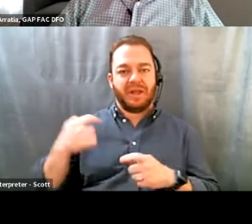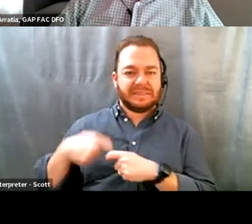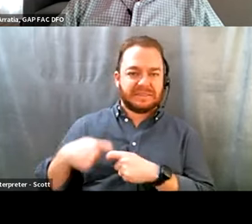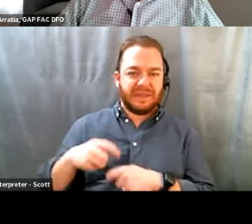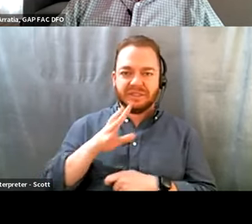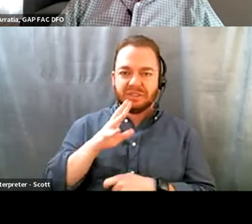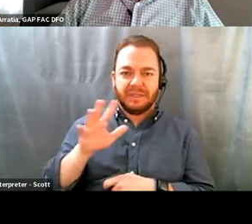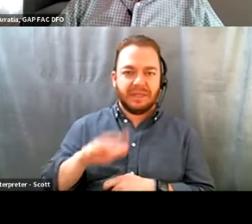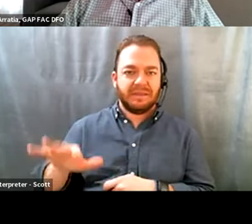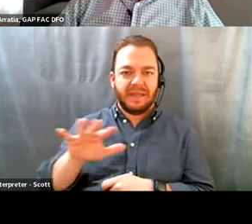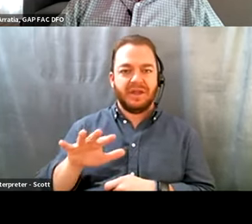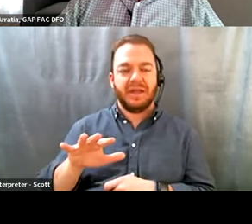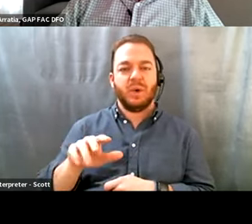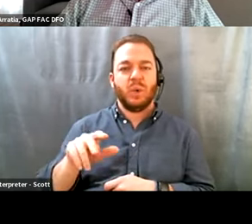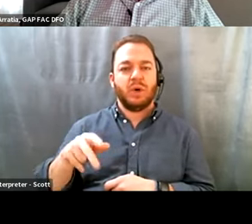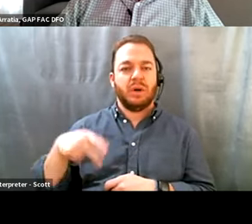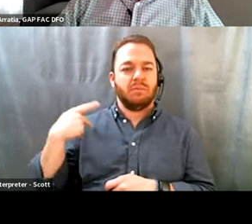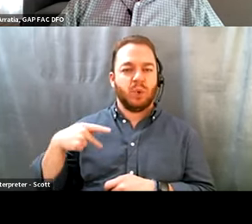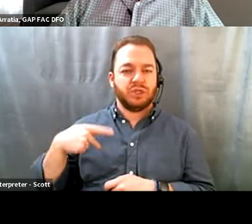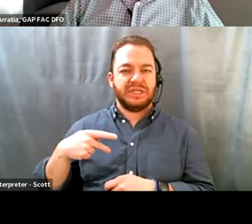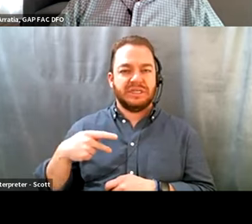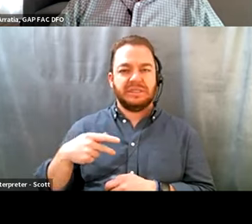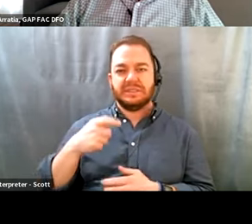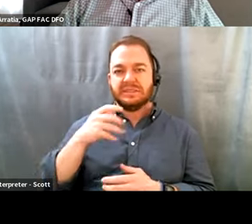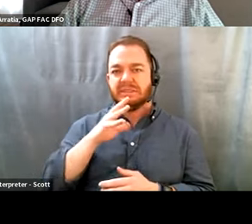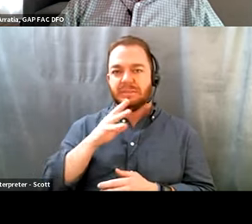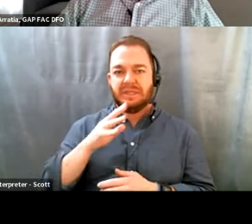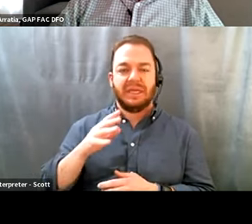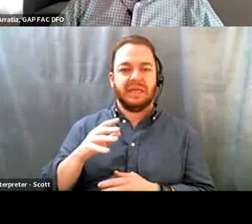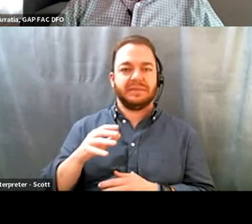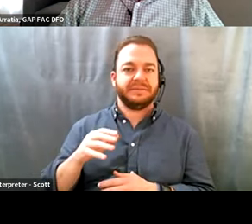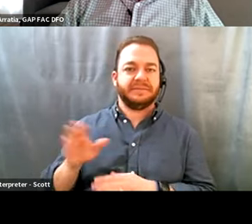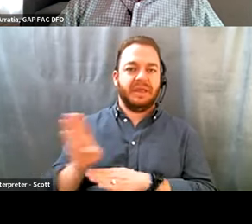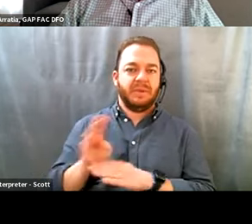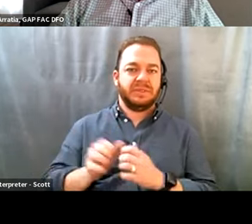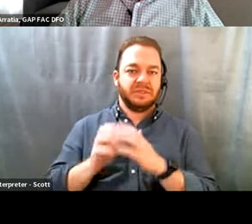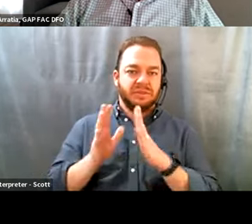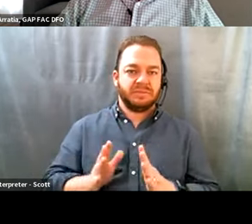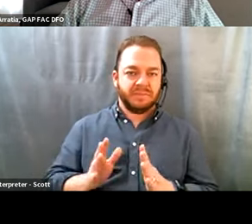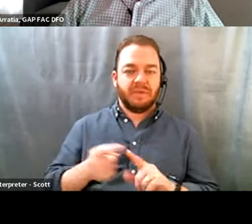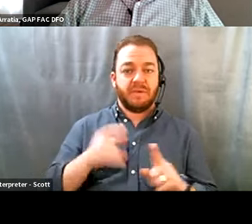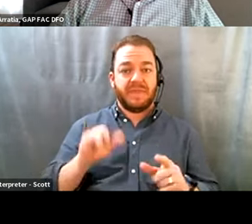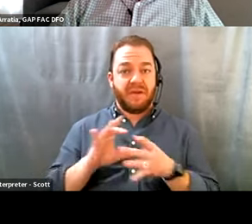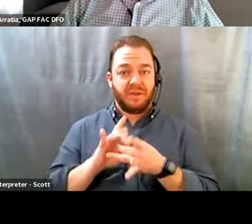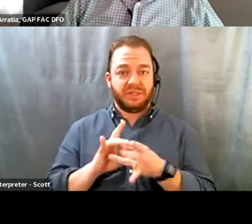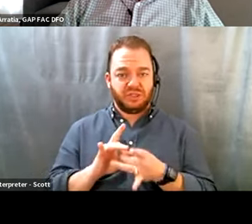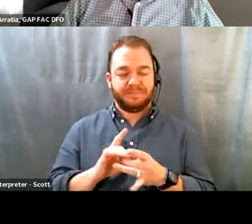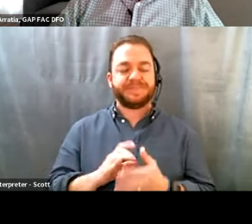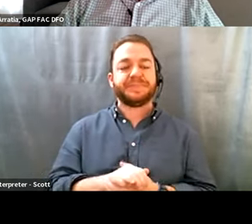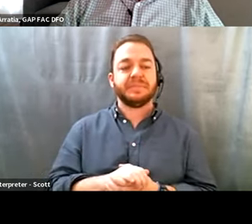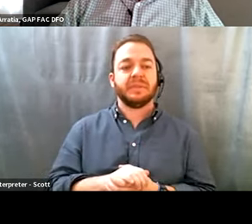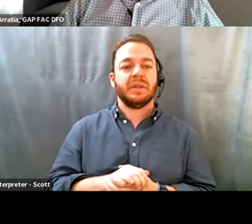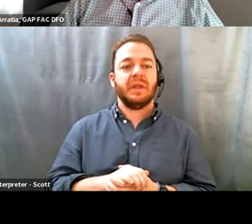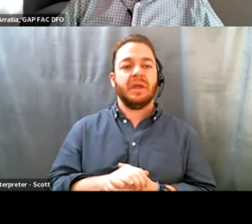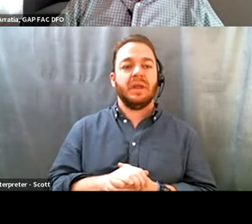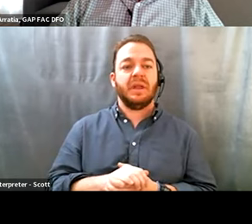Spanish-speaking or Portuguese-speaking entrepreneurs as a result of that relationship. And simply